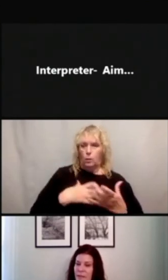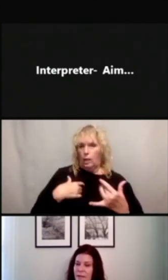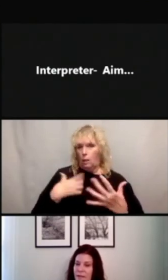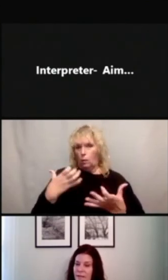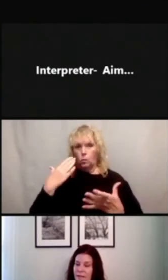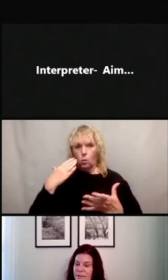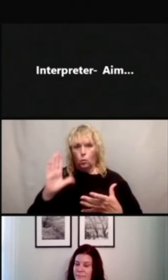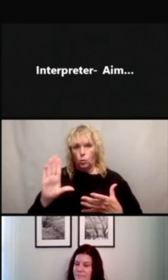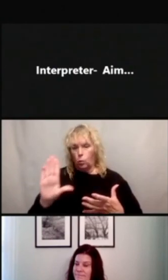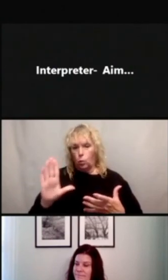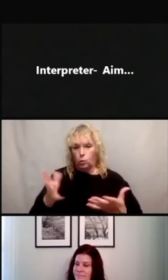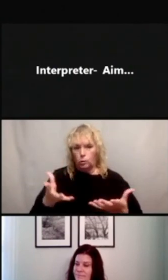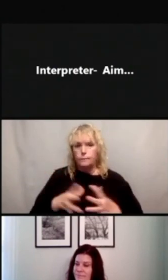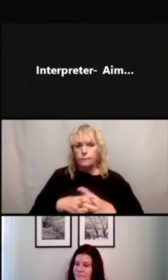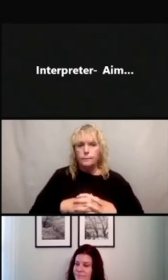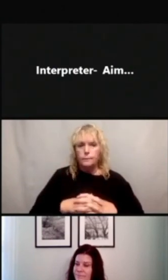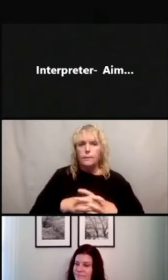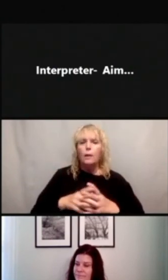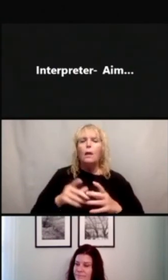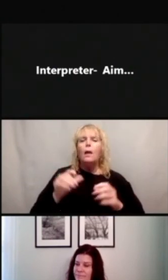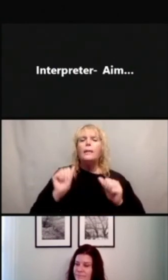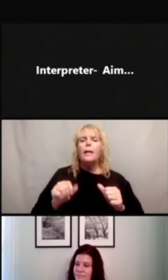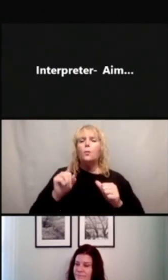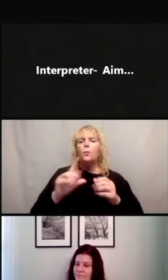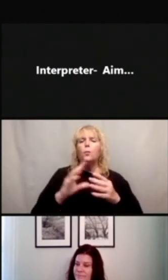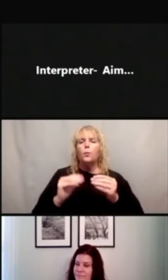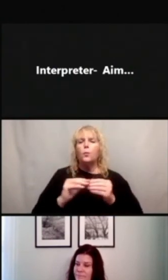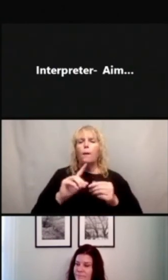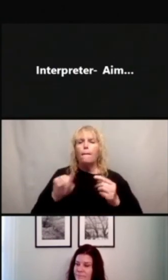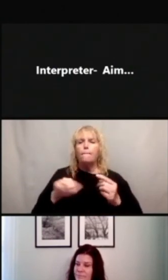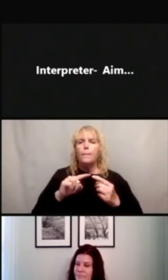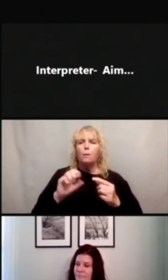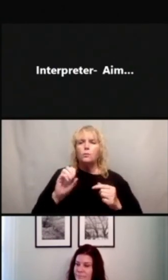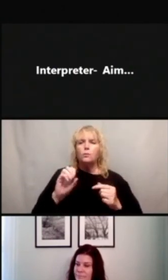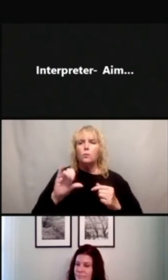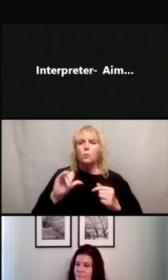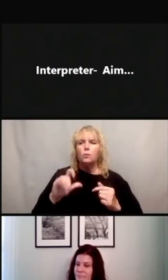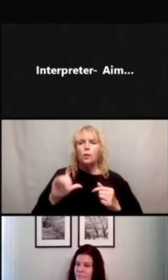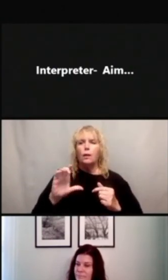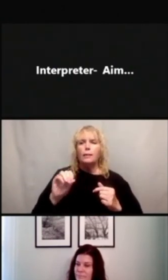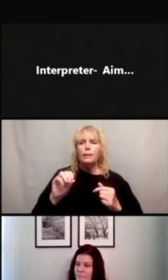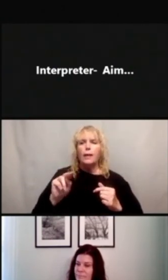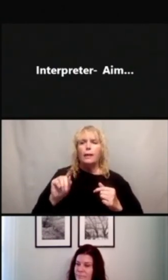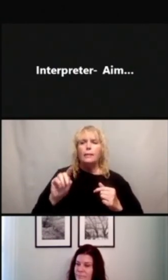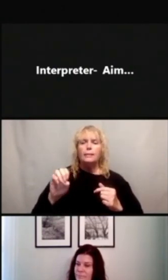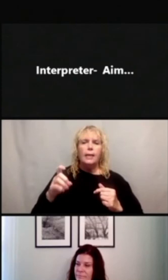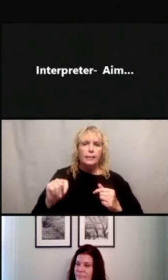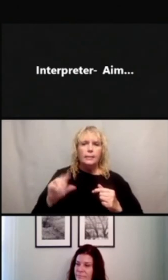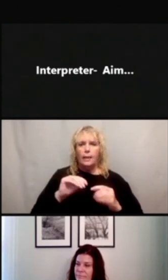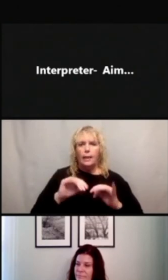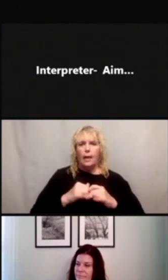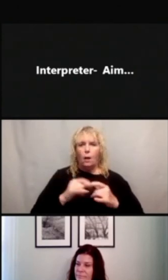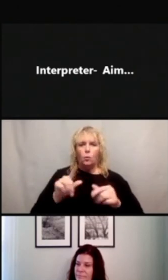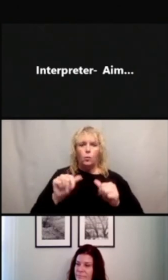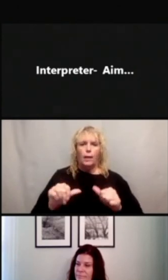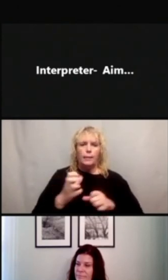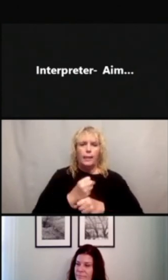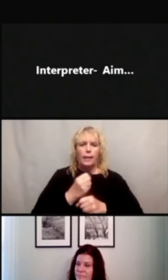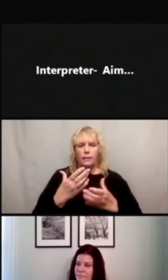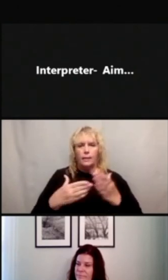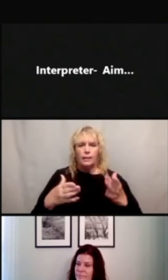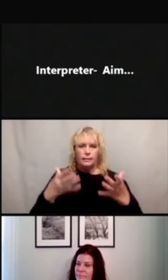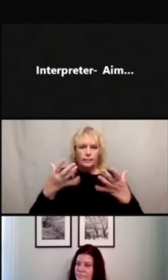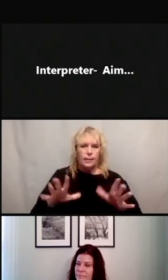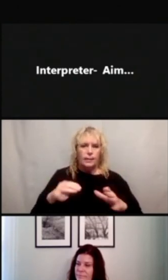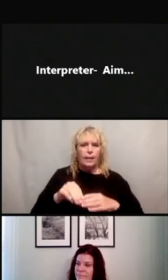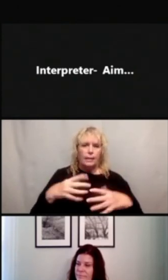next question is, can you speak about social context of health literacy and how getting things done in health settings